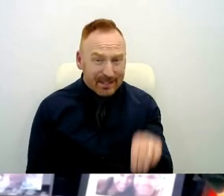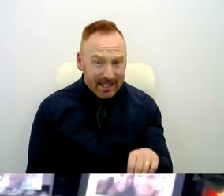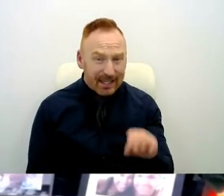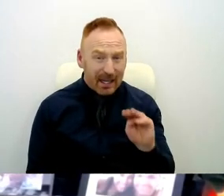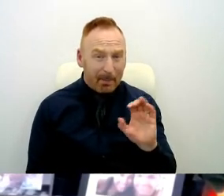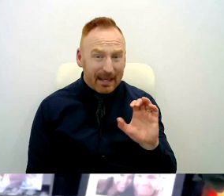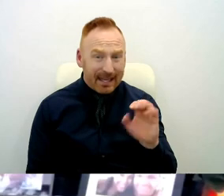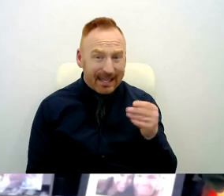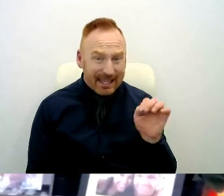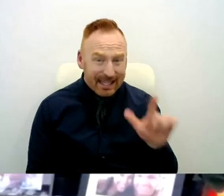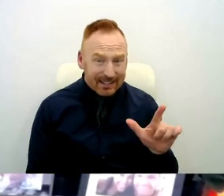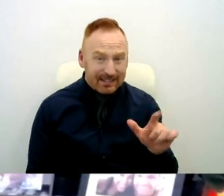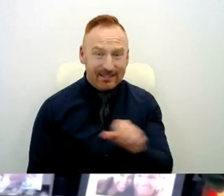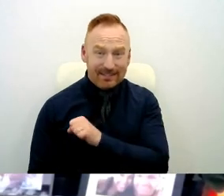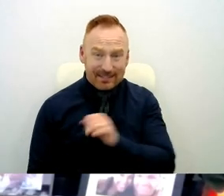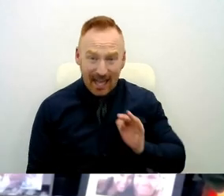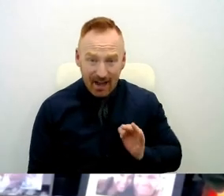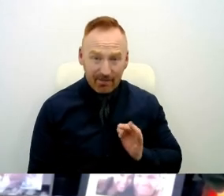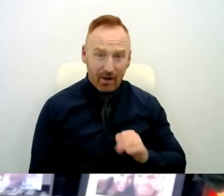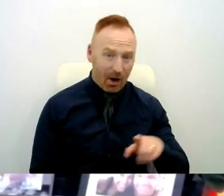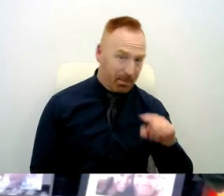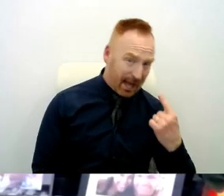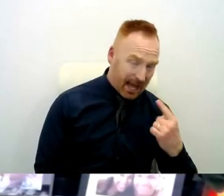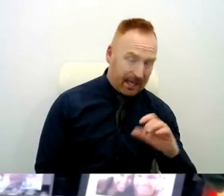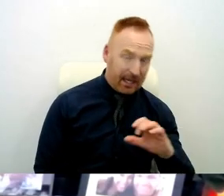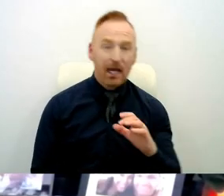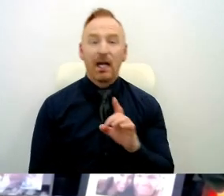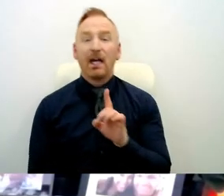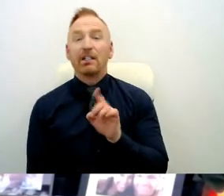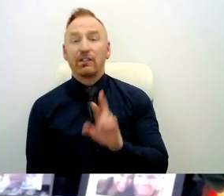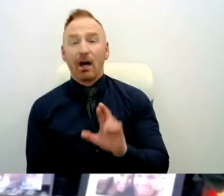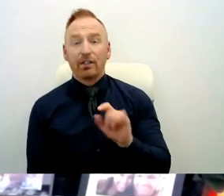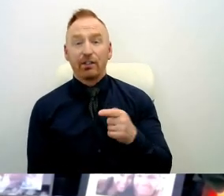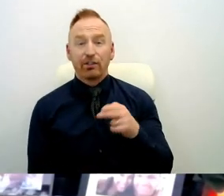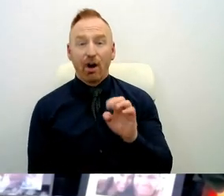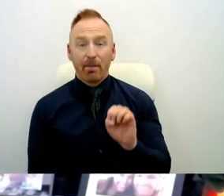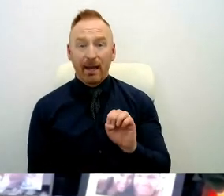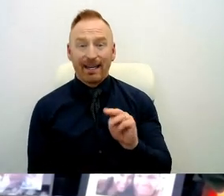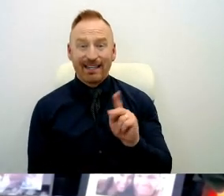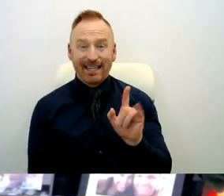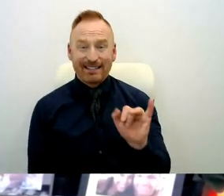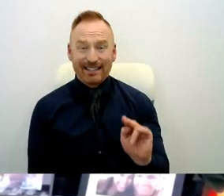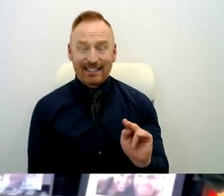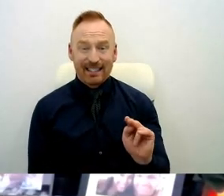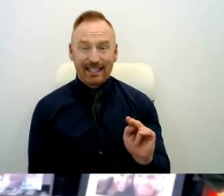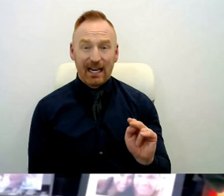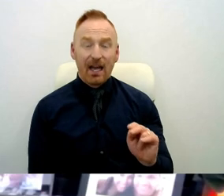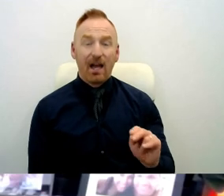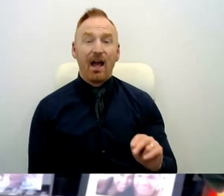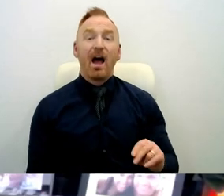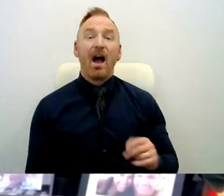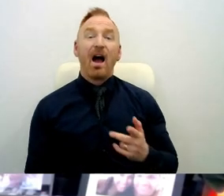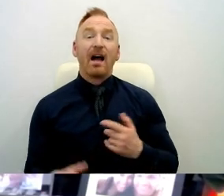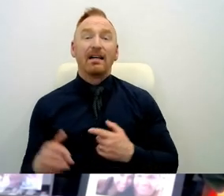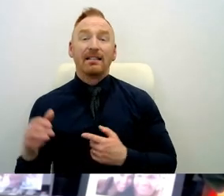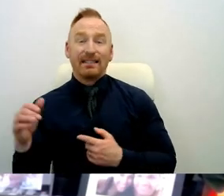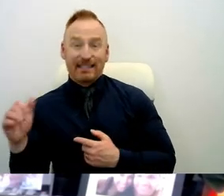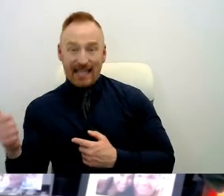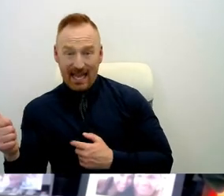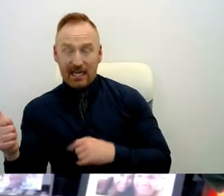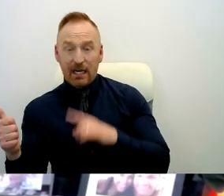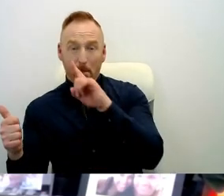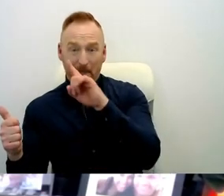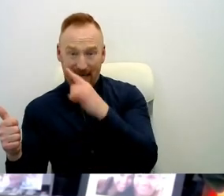0.5% of McGill's faculty are Black. Charmaine Nelson, Dr. Charmaine Nelson, is one of only 10 Black professors among